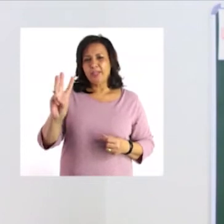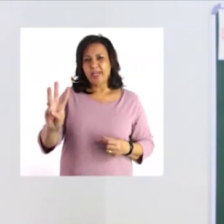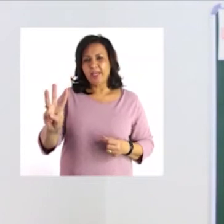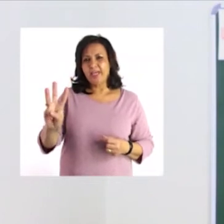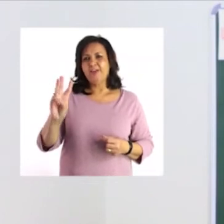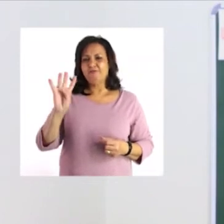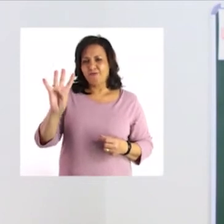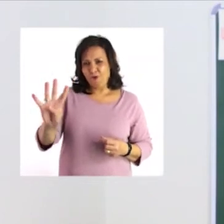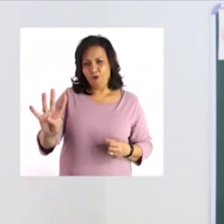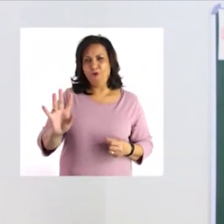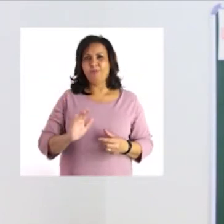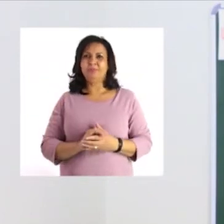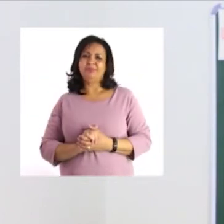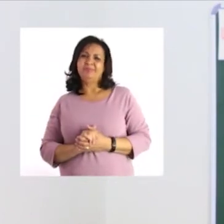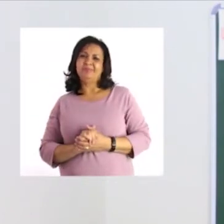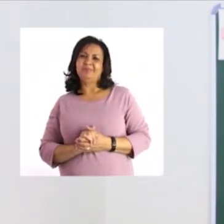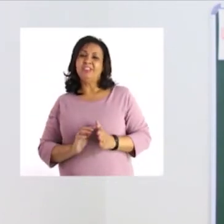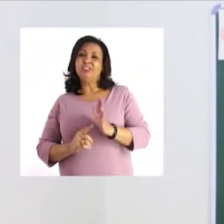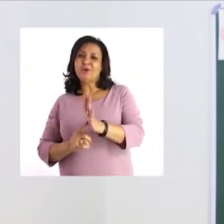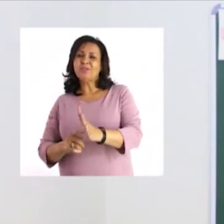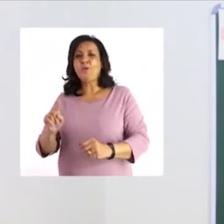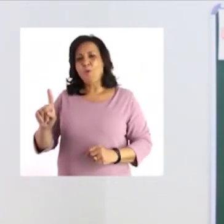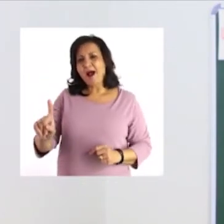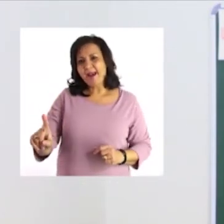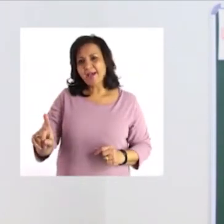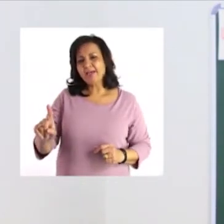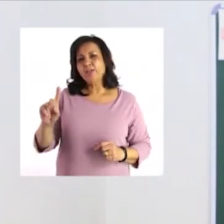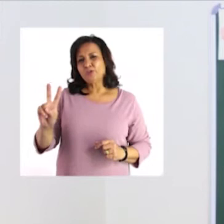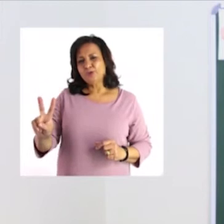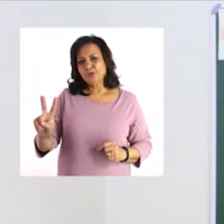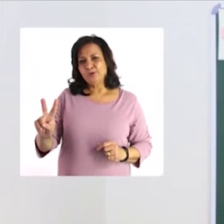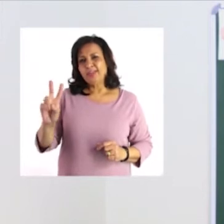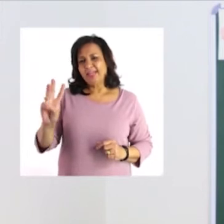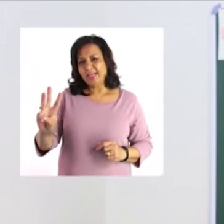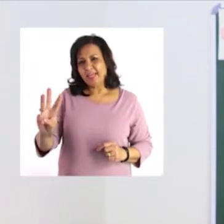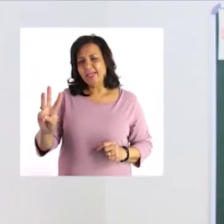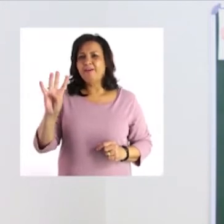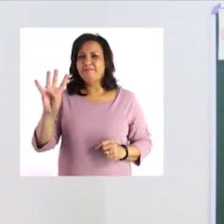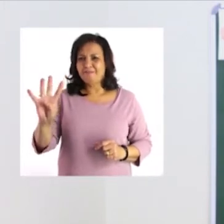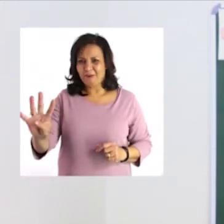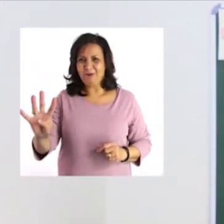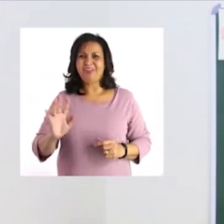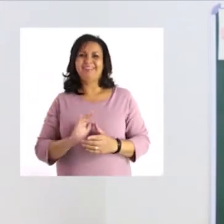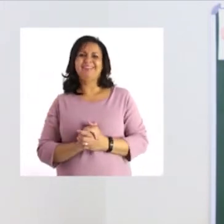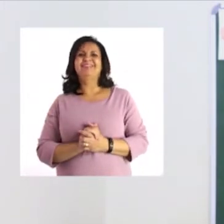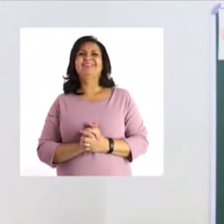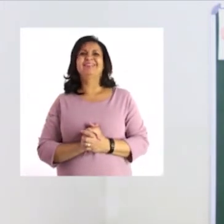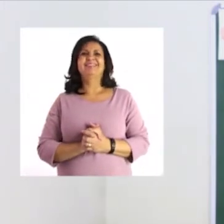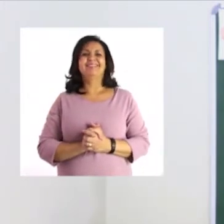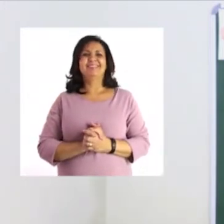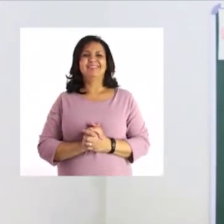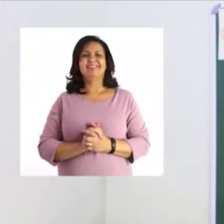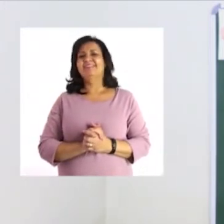3, 4. Friend, you can show with me. 1, 2, 3, 4. We